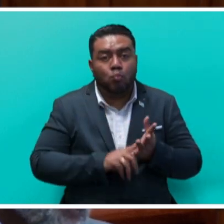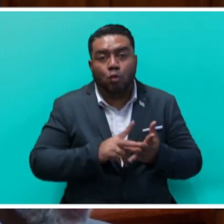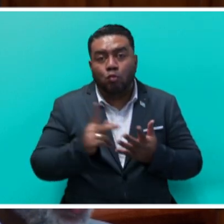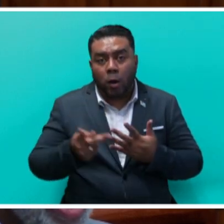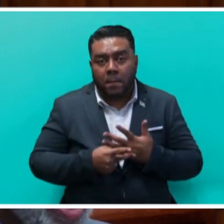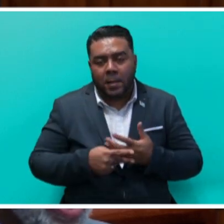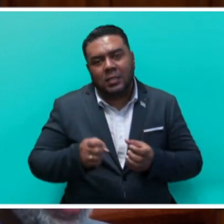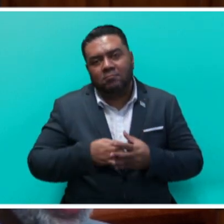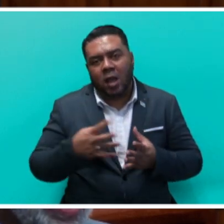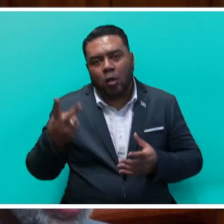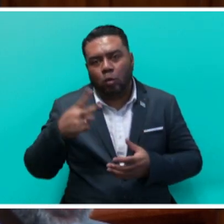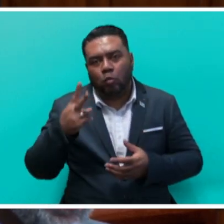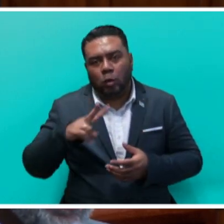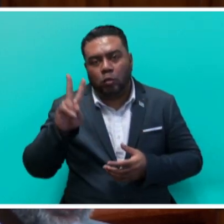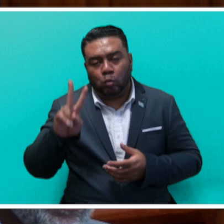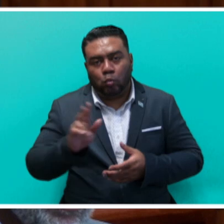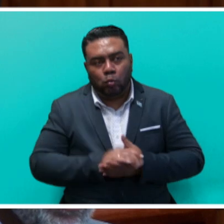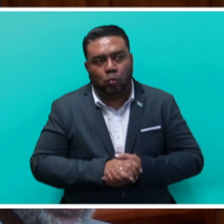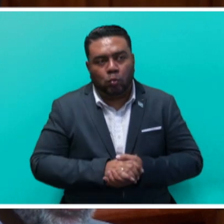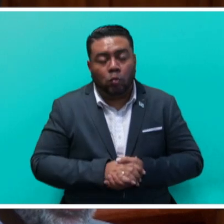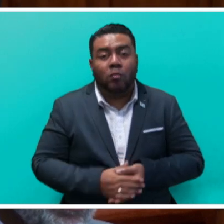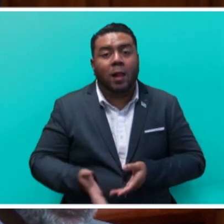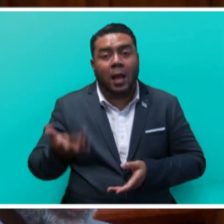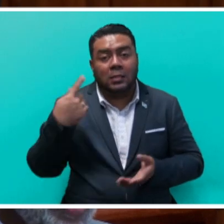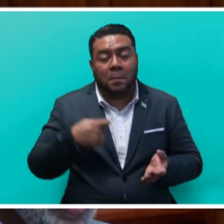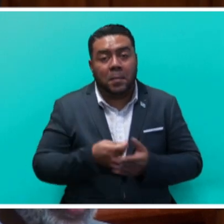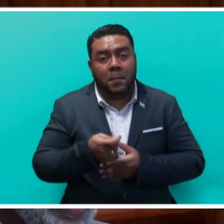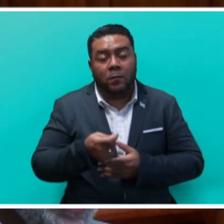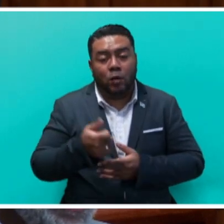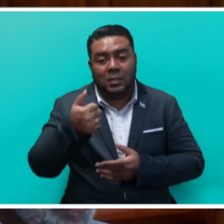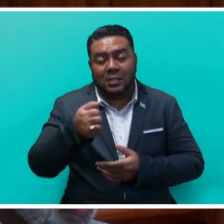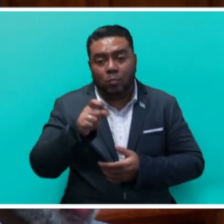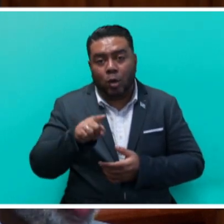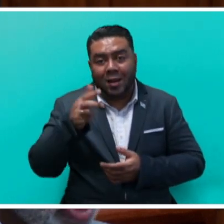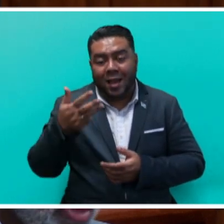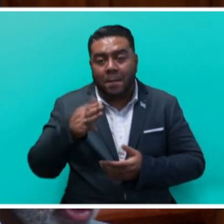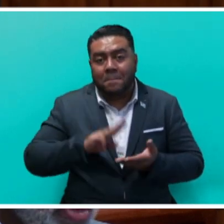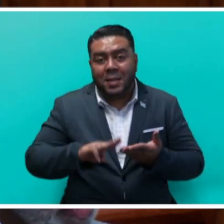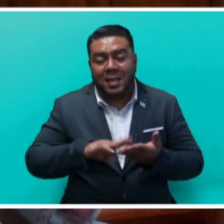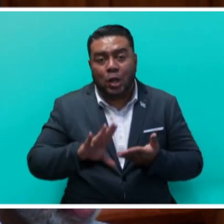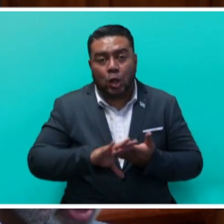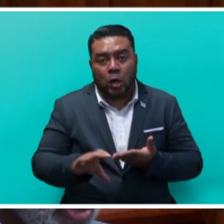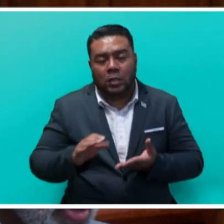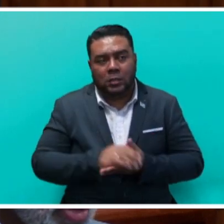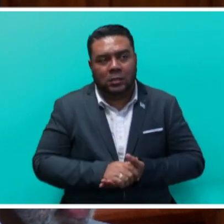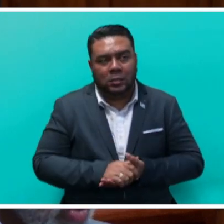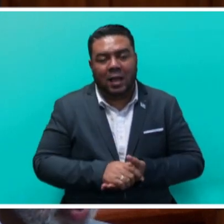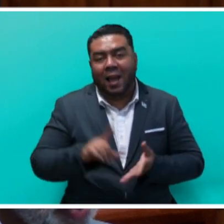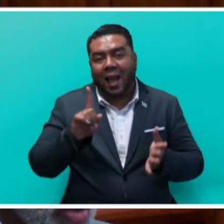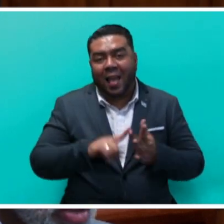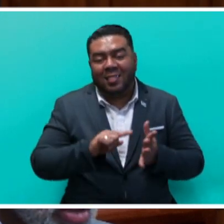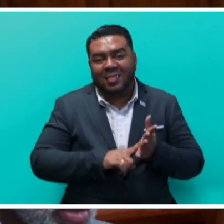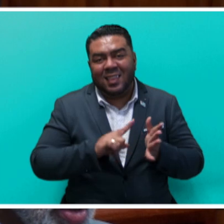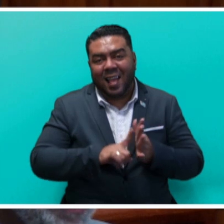2022, and the last payment of $6.9 million was paid to landowners through ITLTB